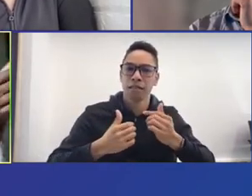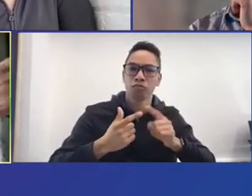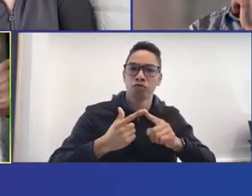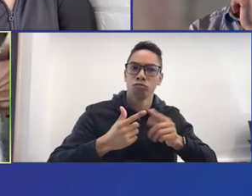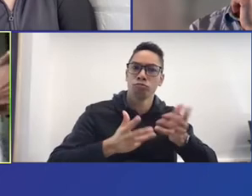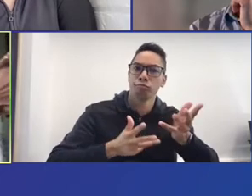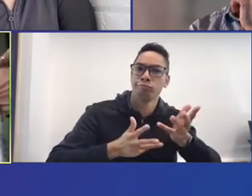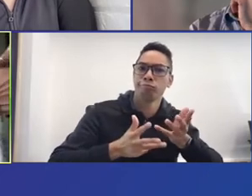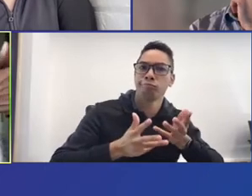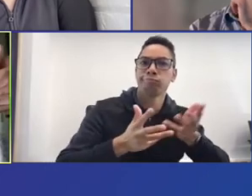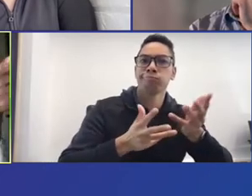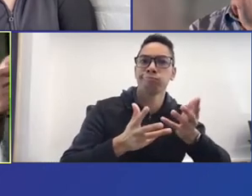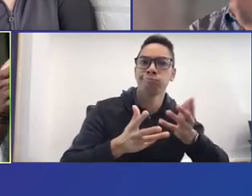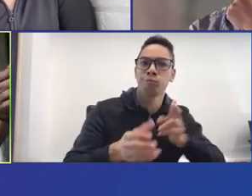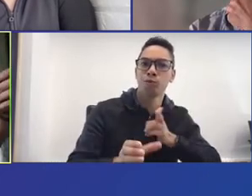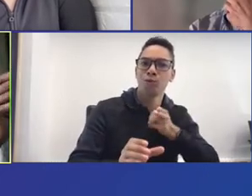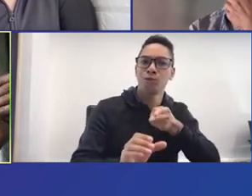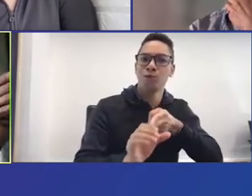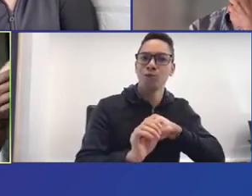and membership